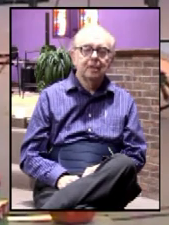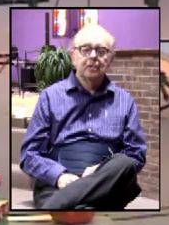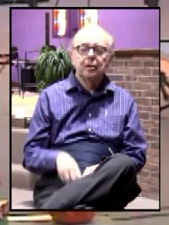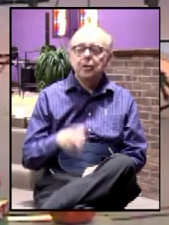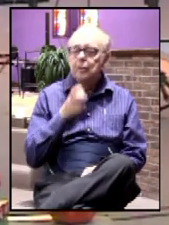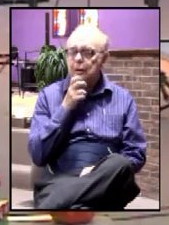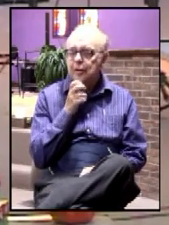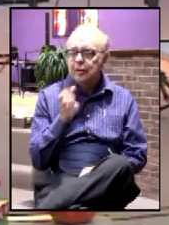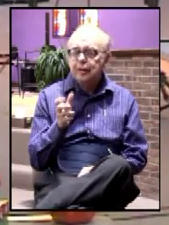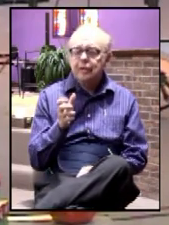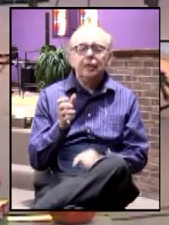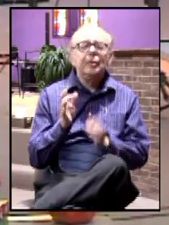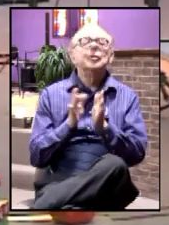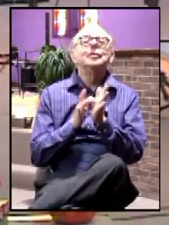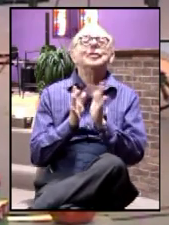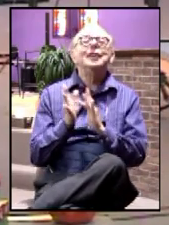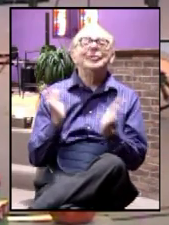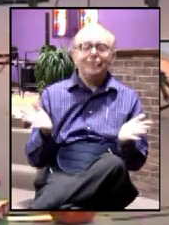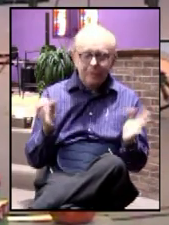Who?